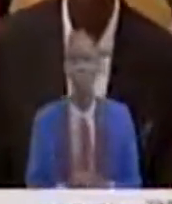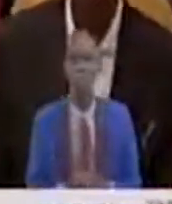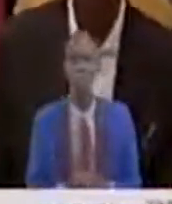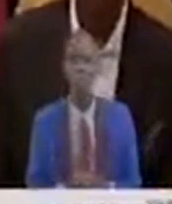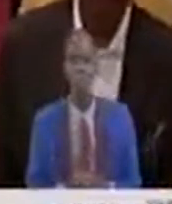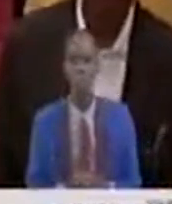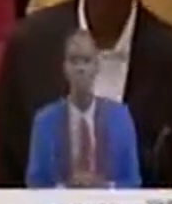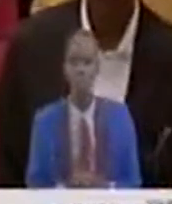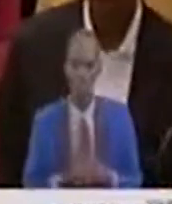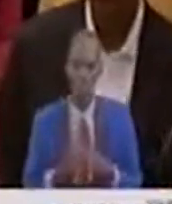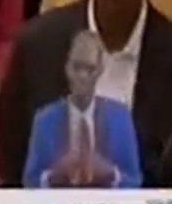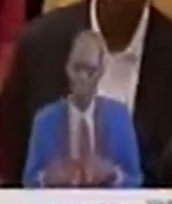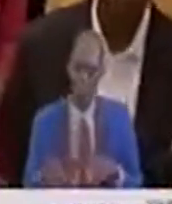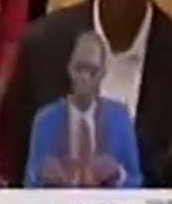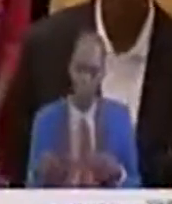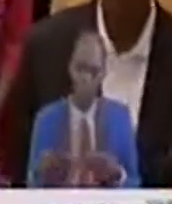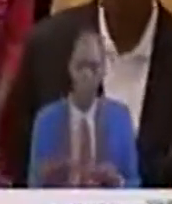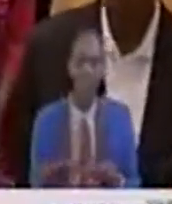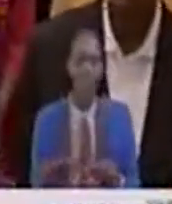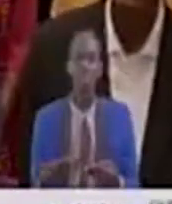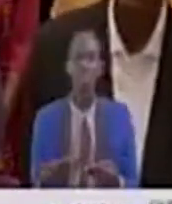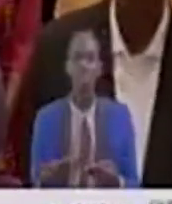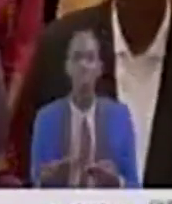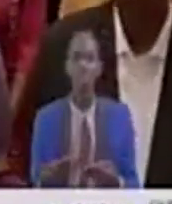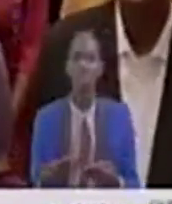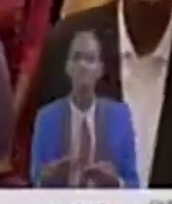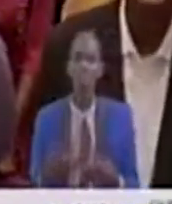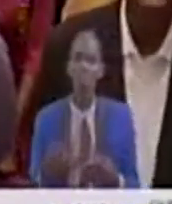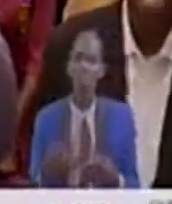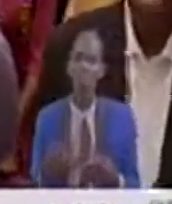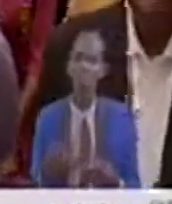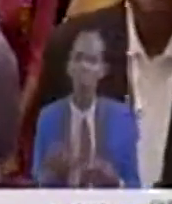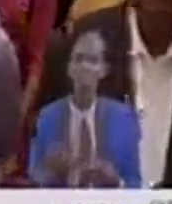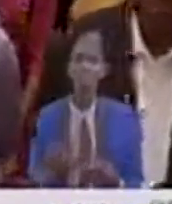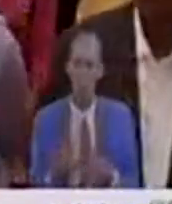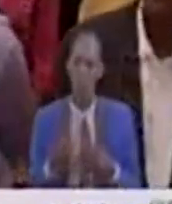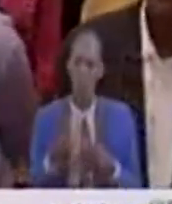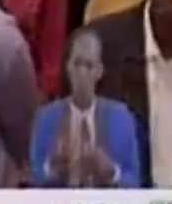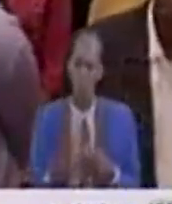Give the chance to watch over you.